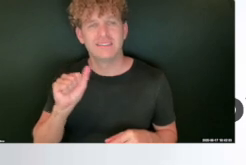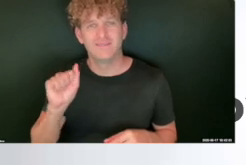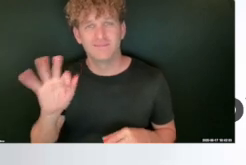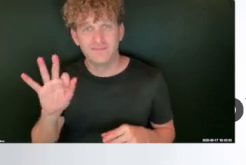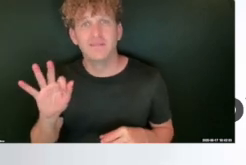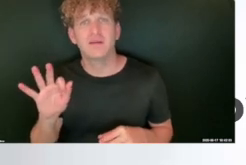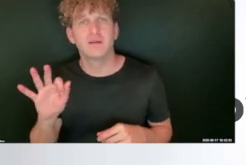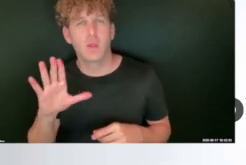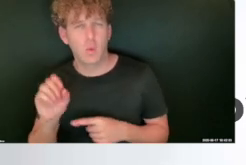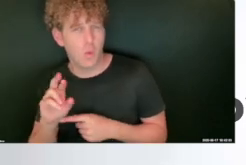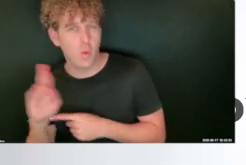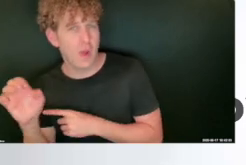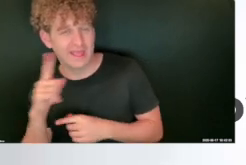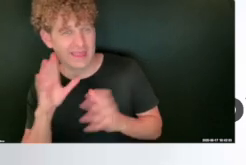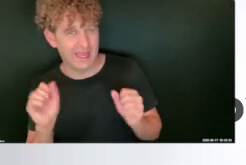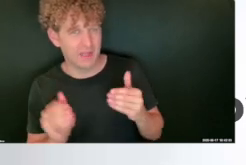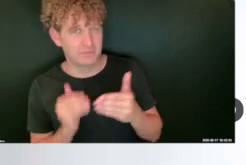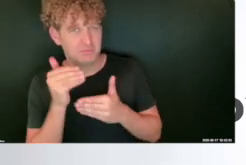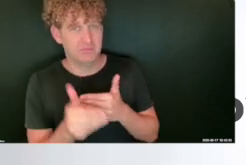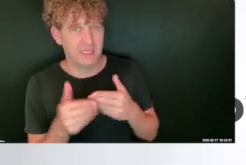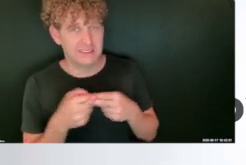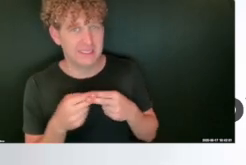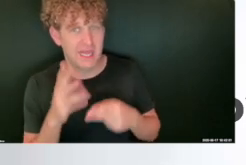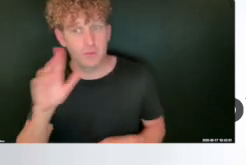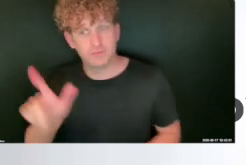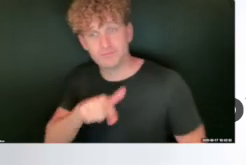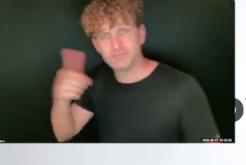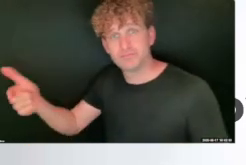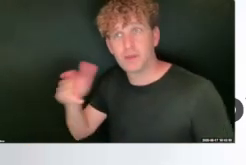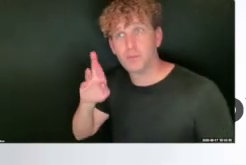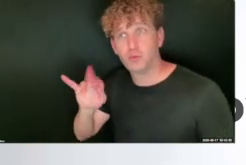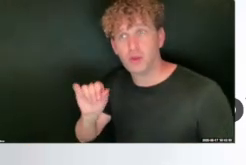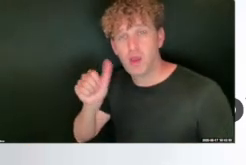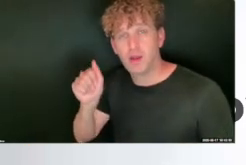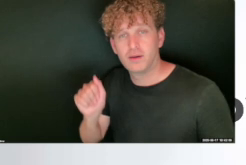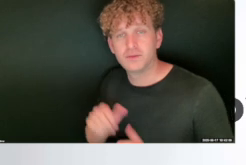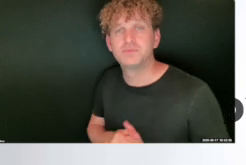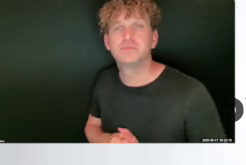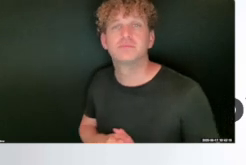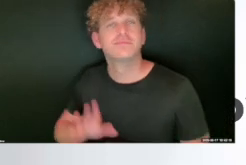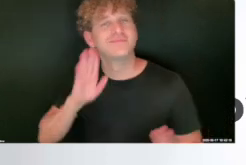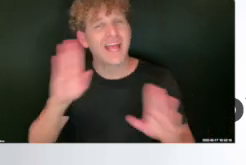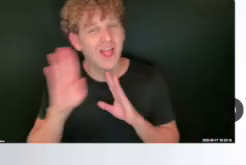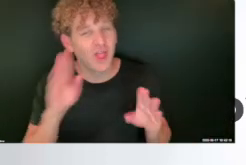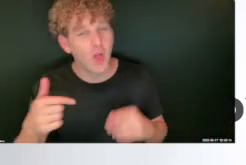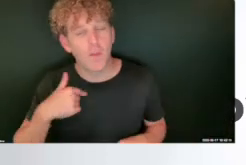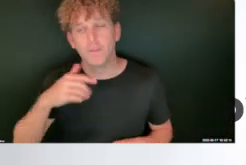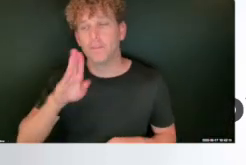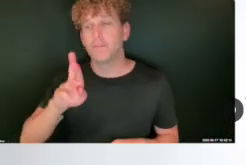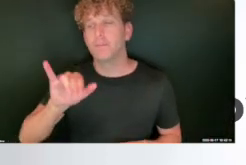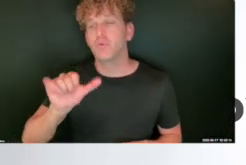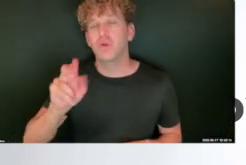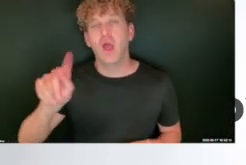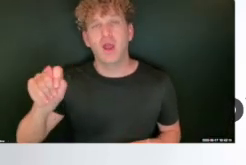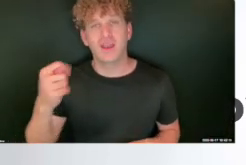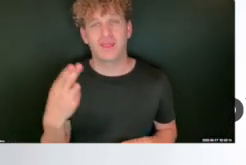of the information I'm going to cover has already been presented earlier in the funding plan portion of the presentation, but just bear with me. I will